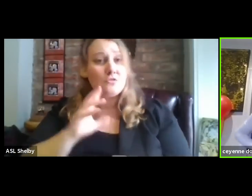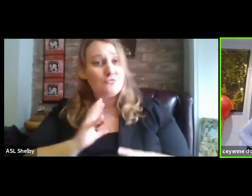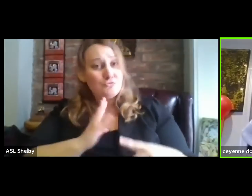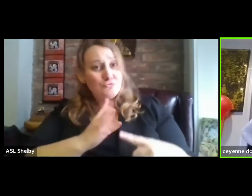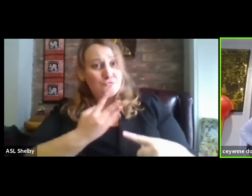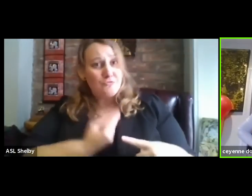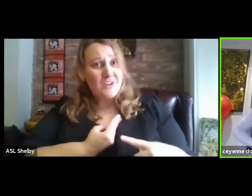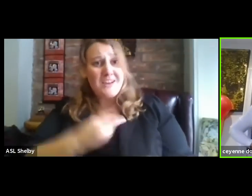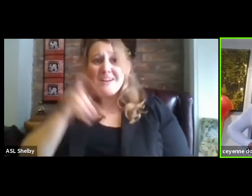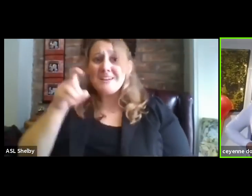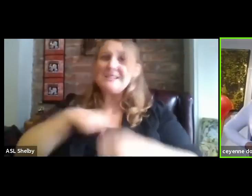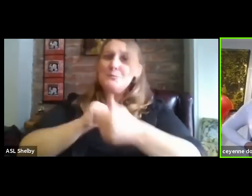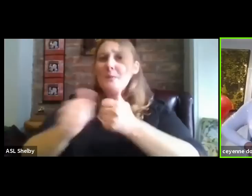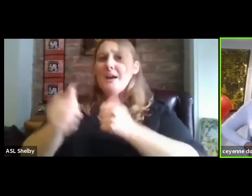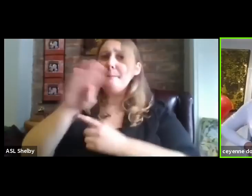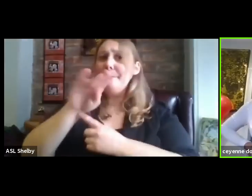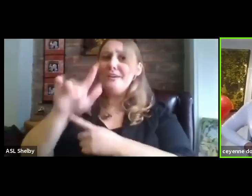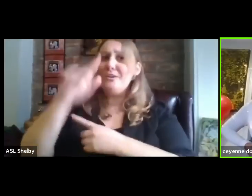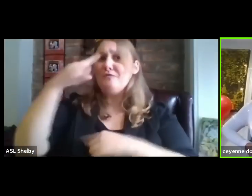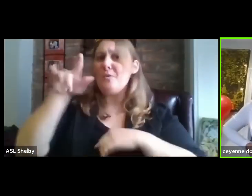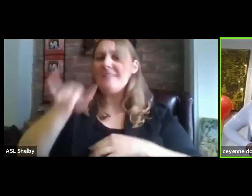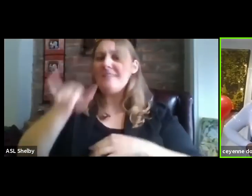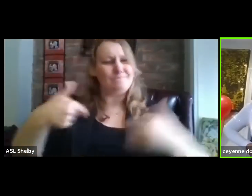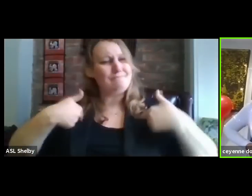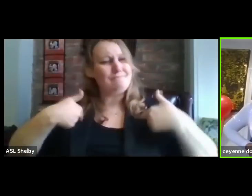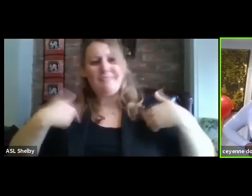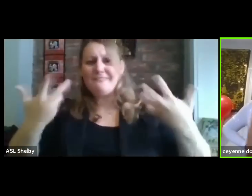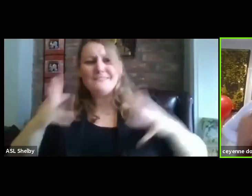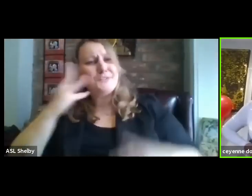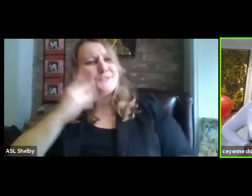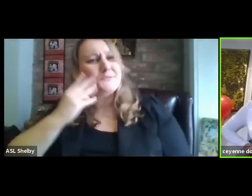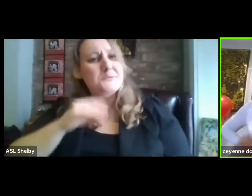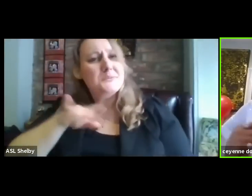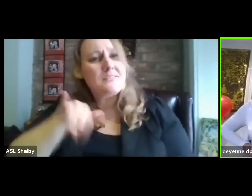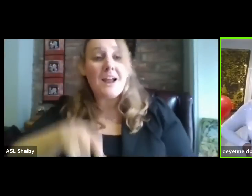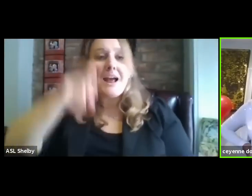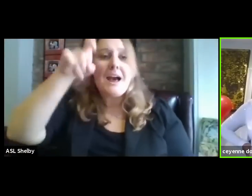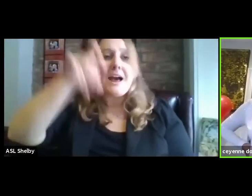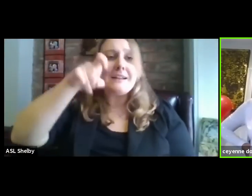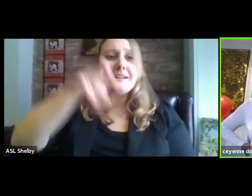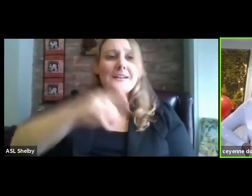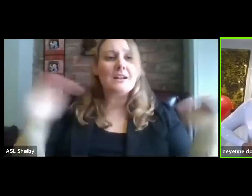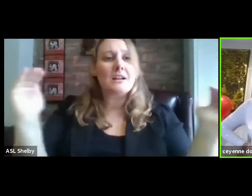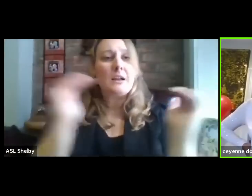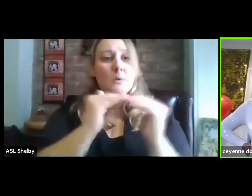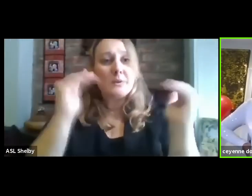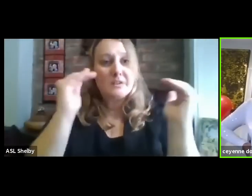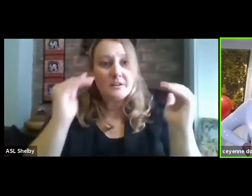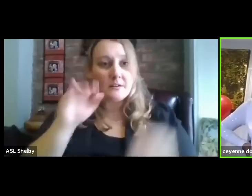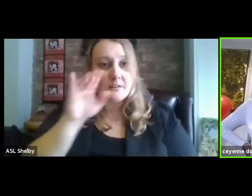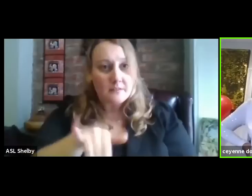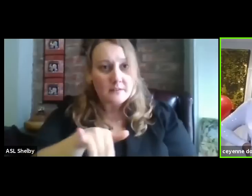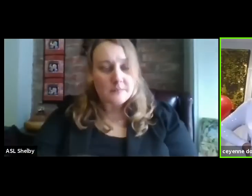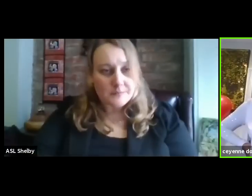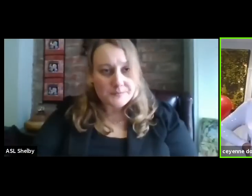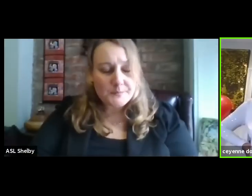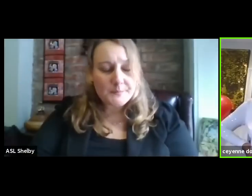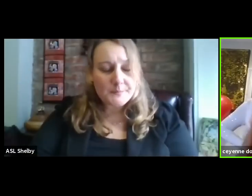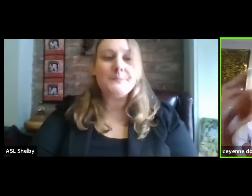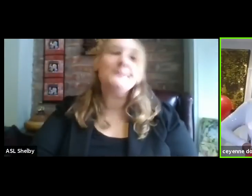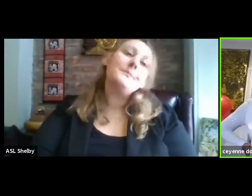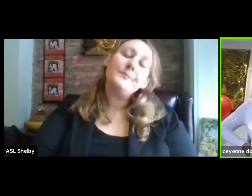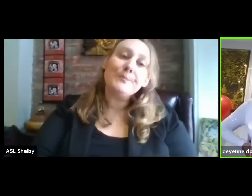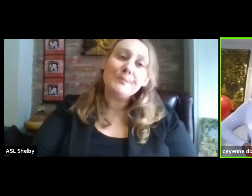of cops' hands. We need equity in homes. I've had to step up with the help of